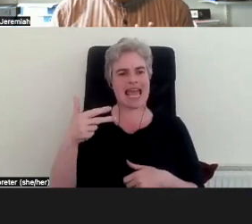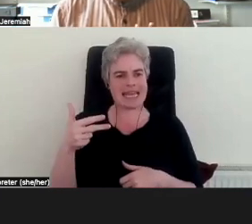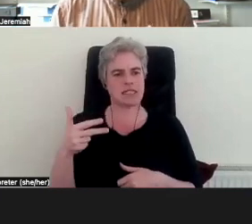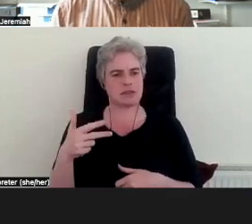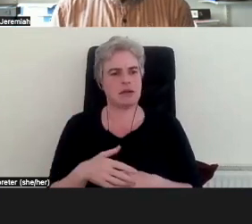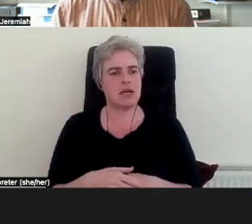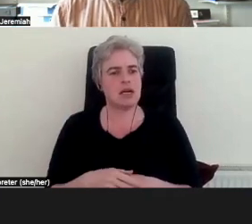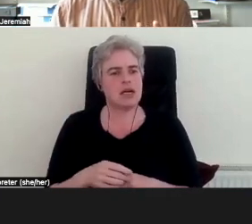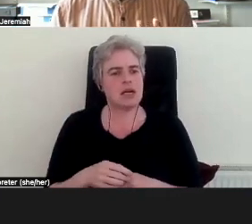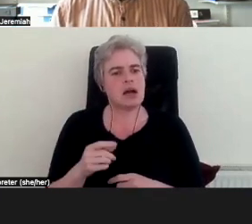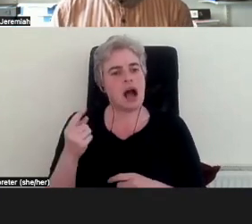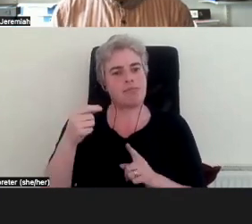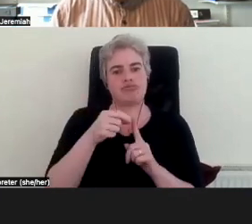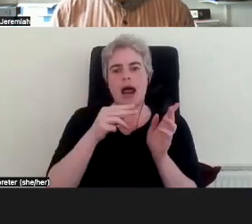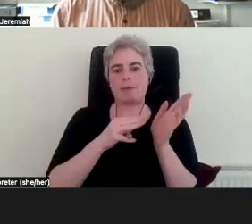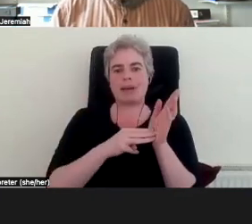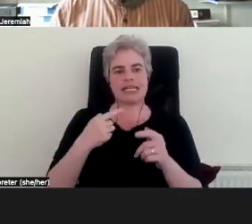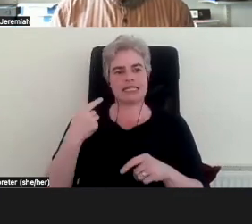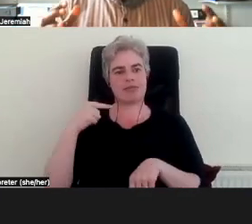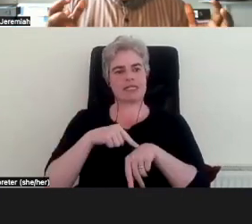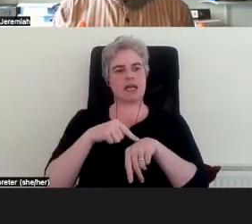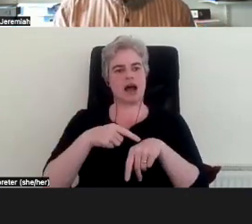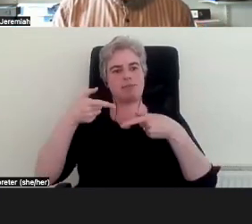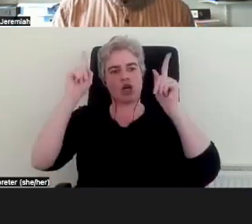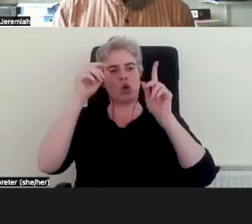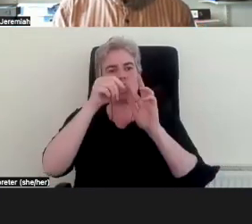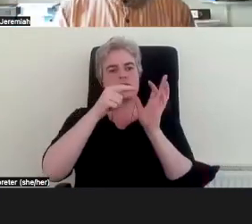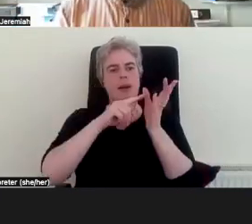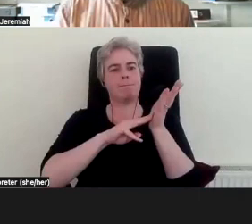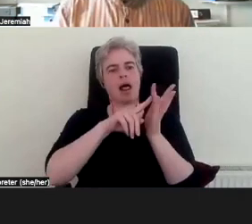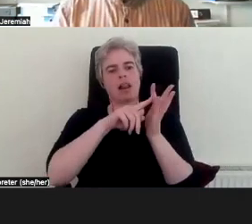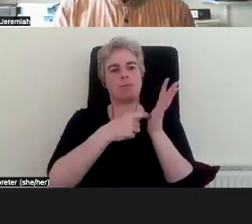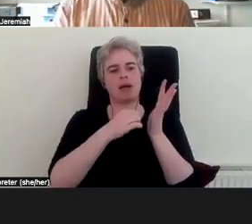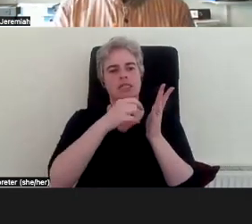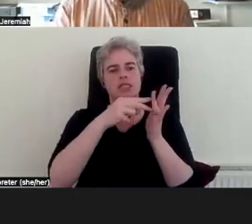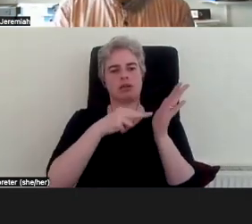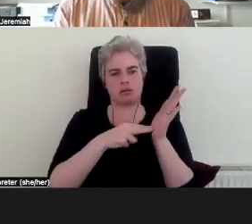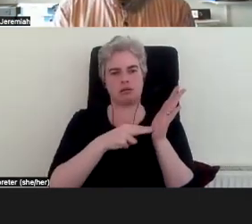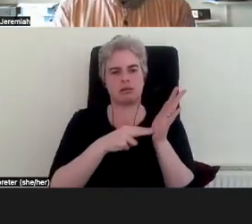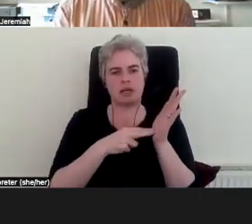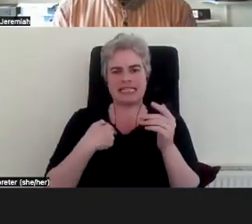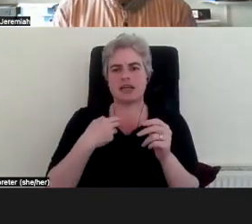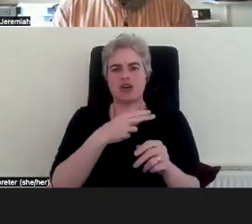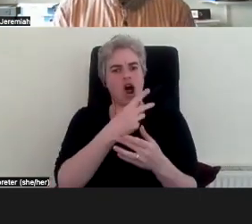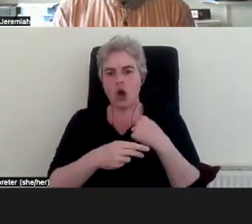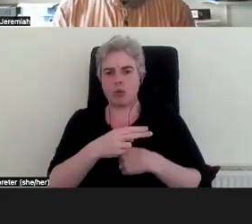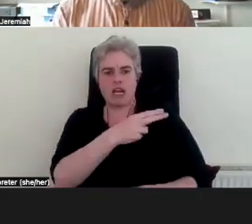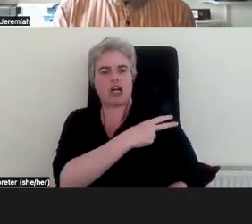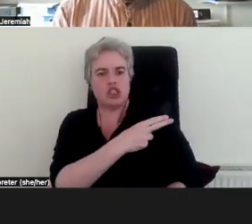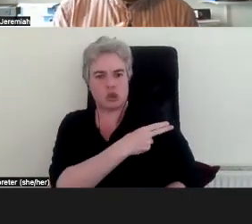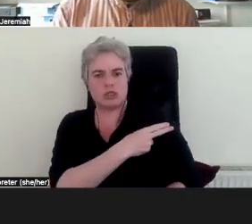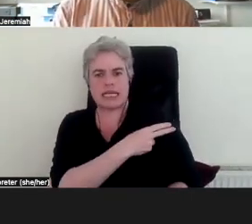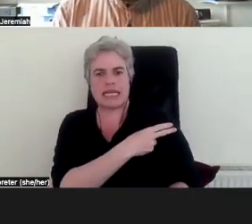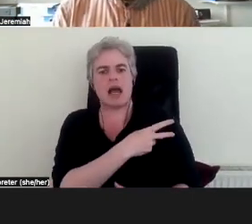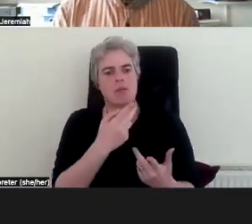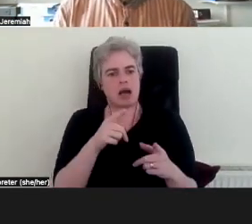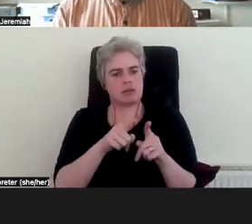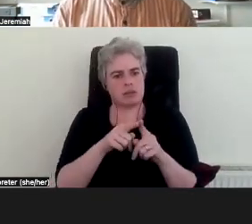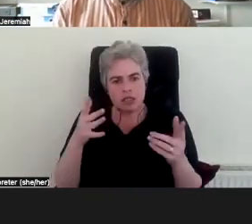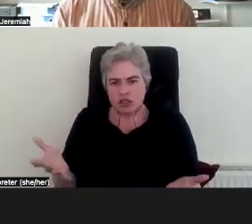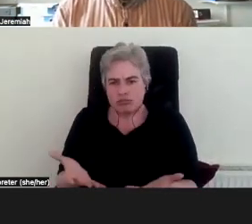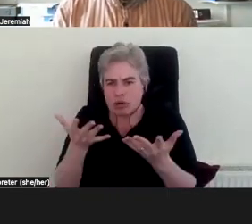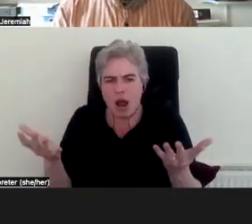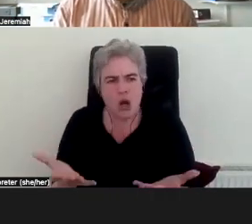says it is not only our duty, but it is our interest to promote the diffusion of Christianity as far as